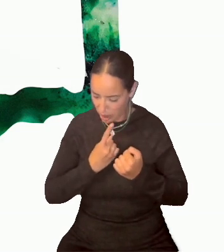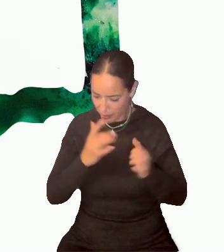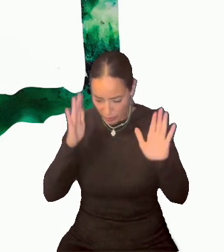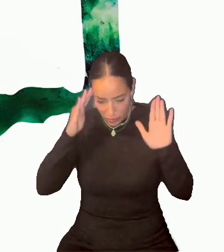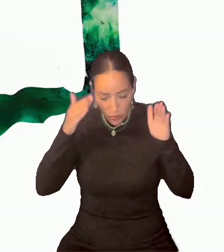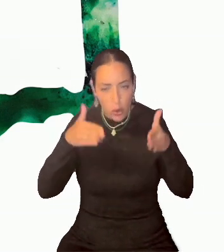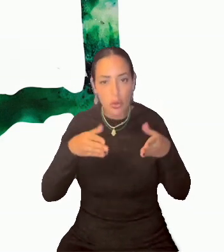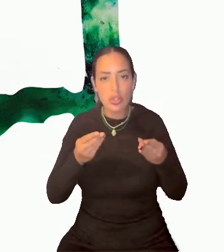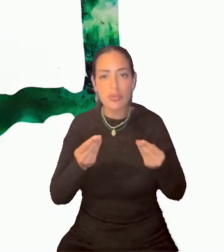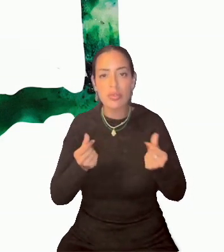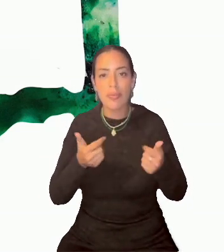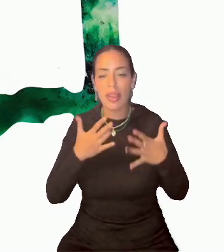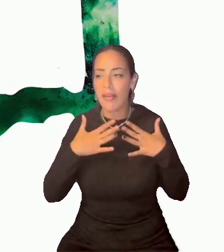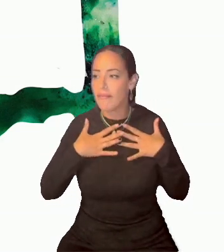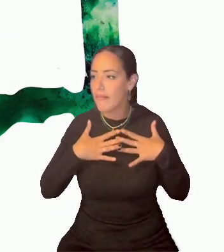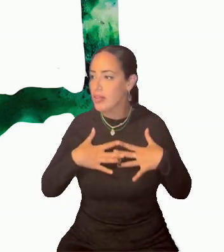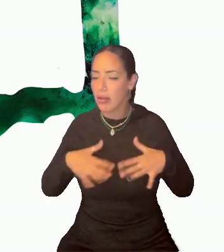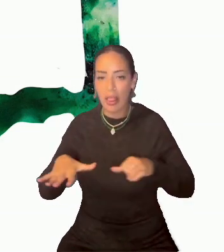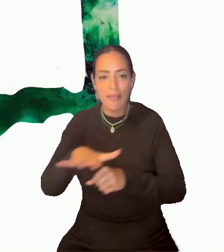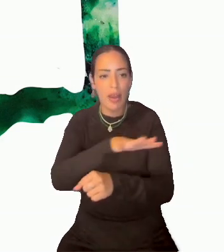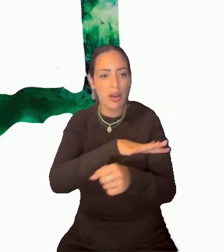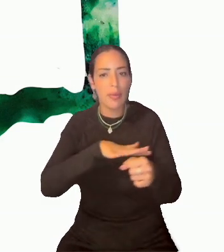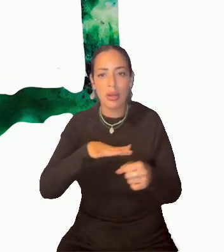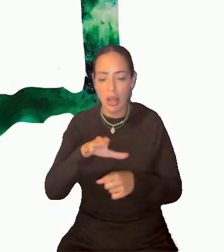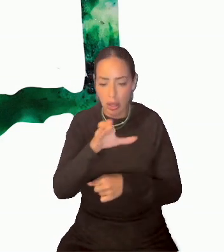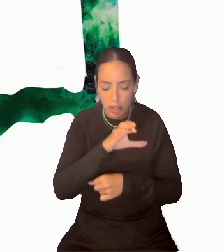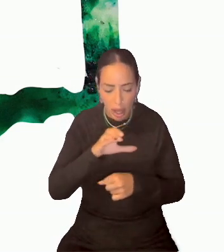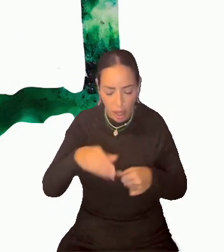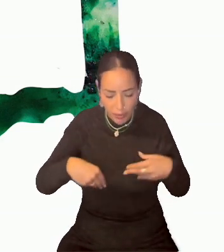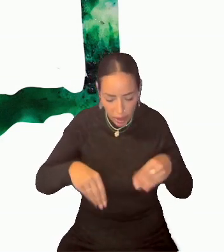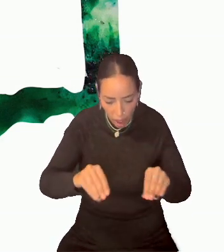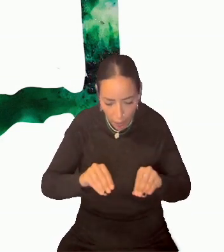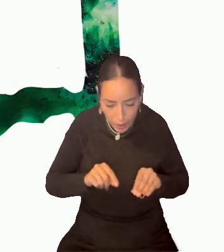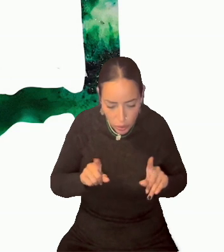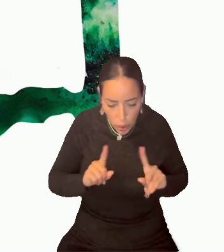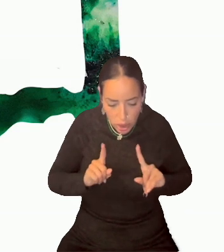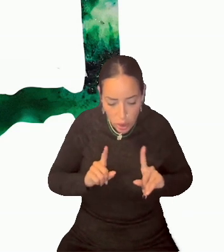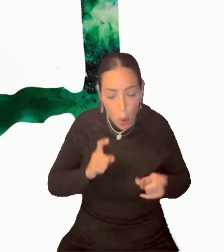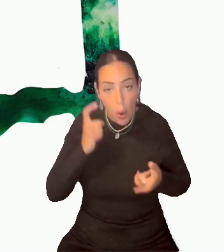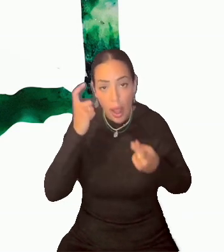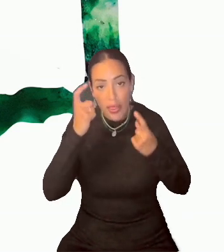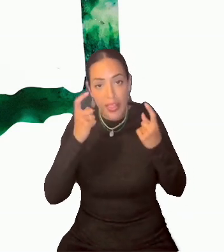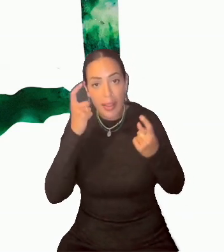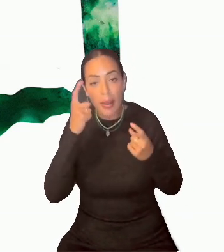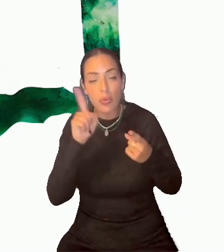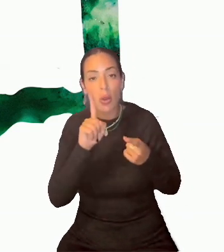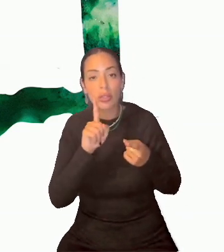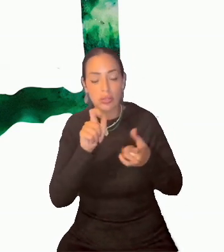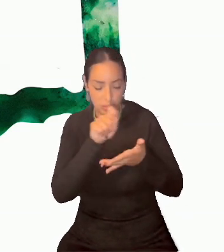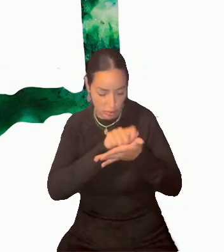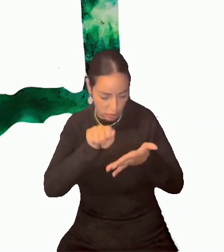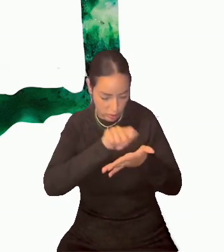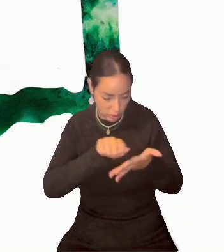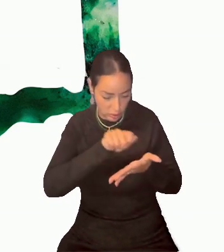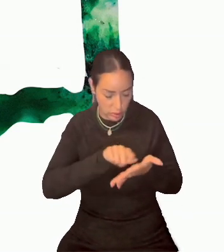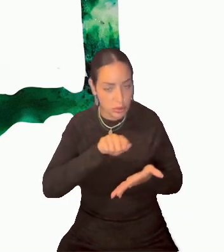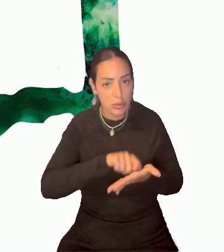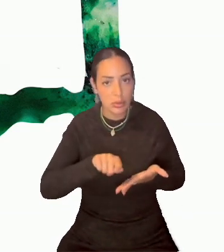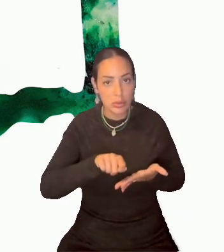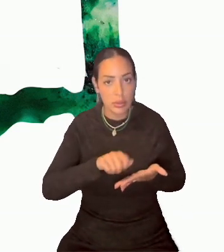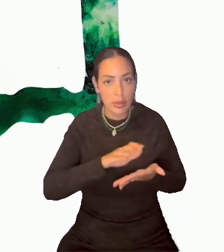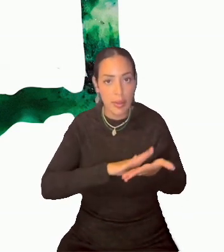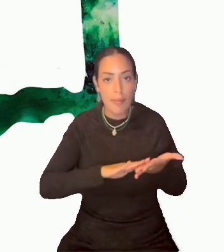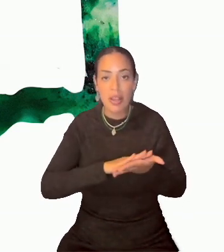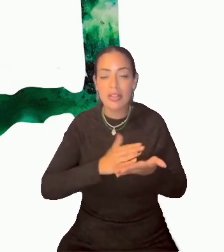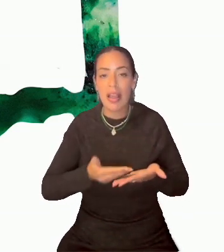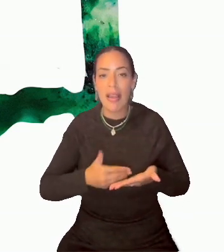to focus on something in the physical environment, such as the colour of the carpet, or I occupy myself by making notes. This gives me